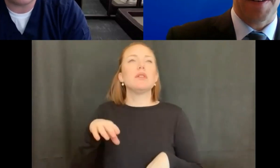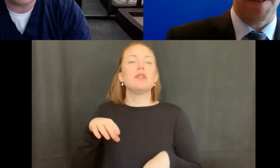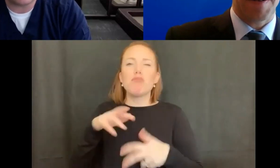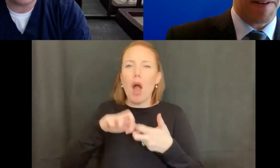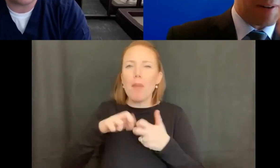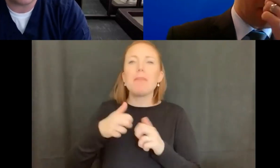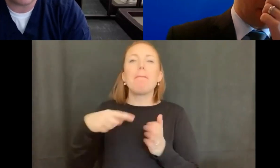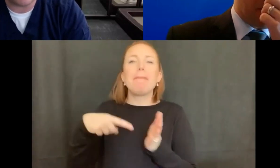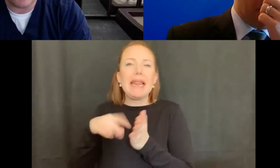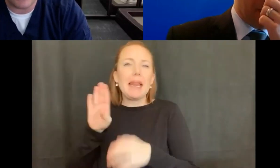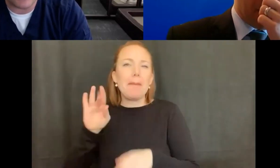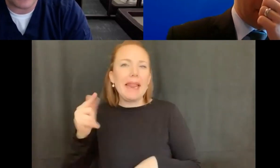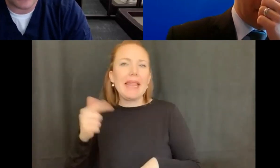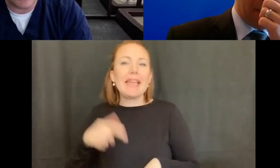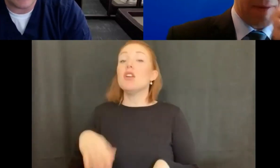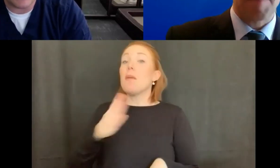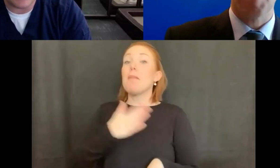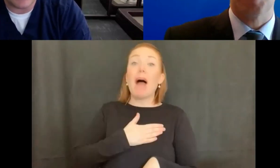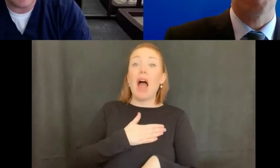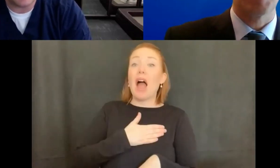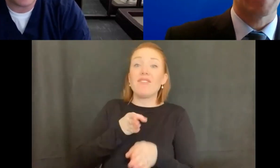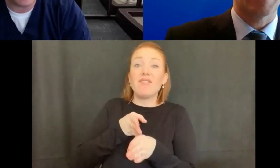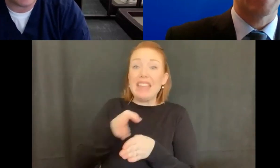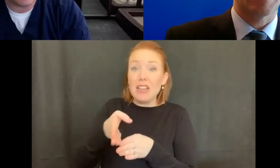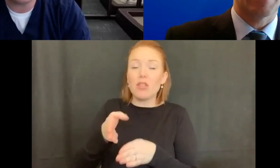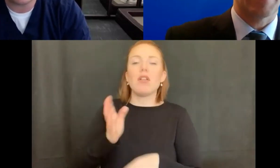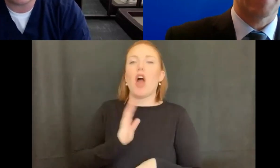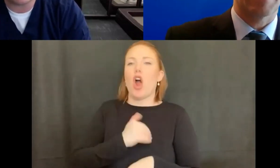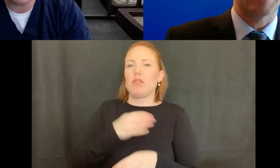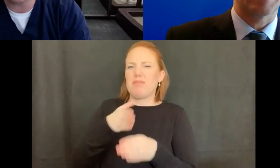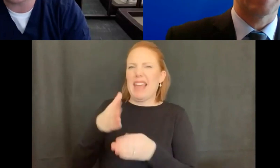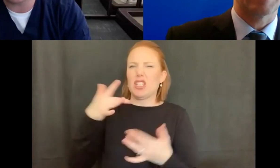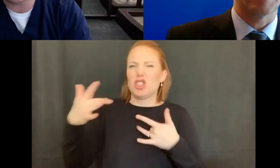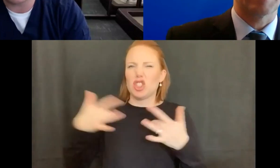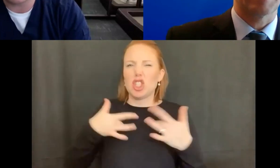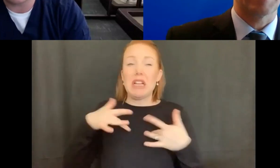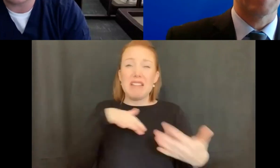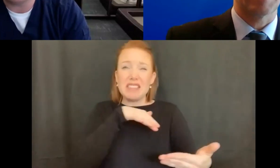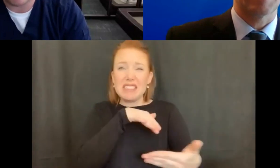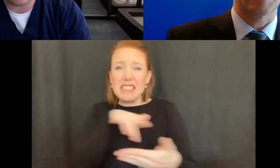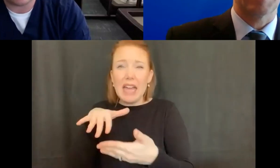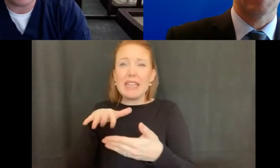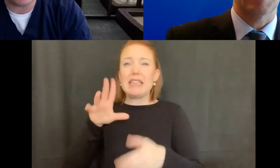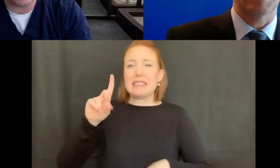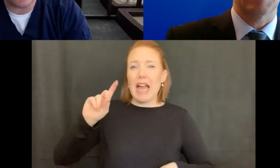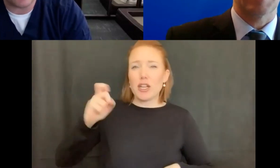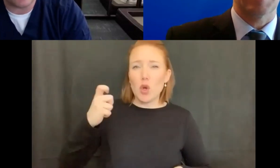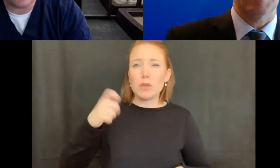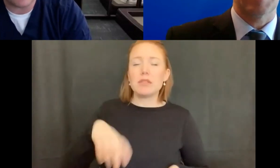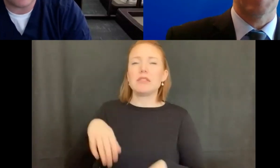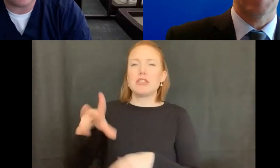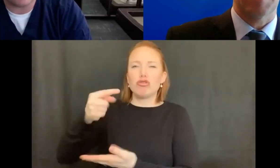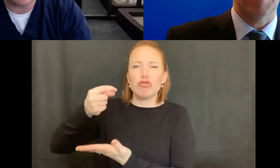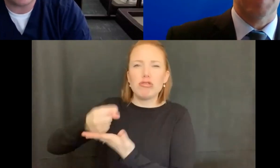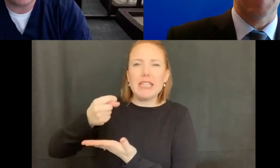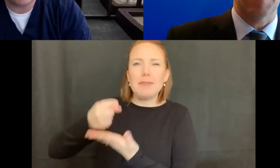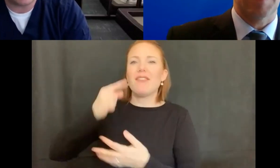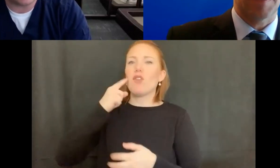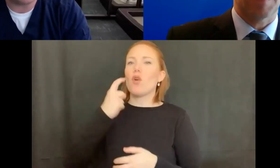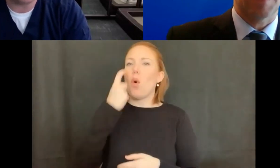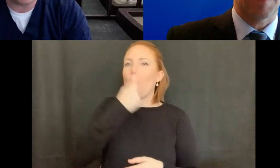In my field, our primary concern is the study, diagnosis, and treatment of pathologies of the oral cavity.